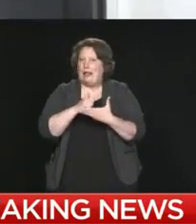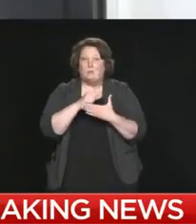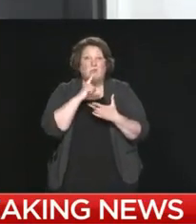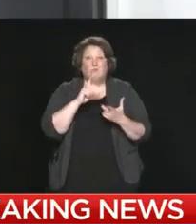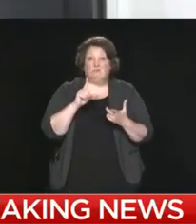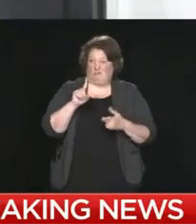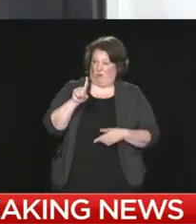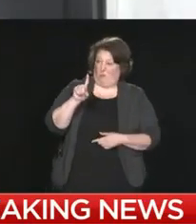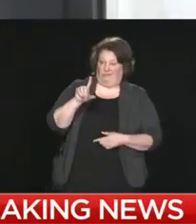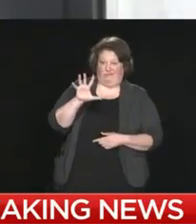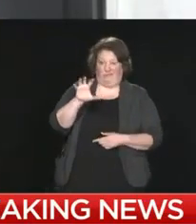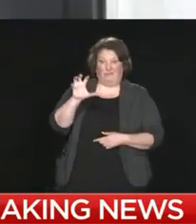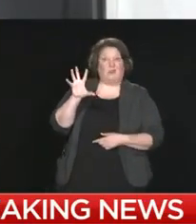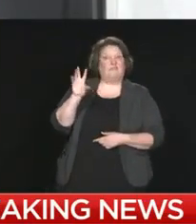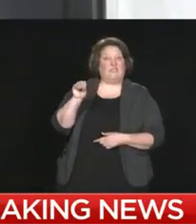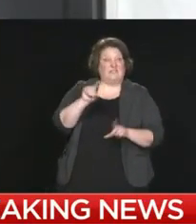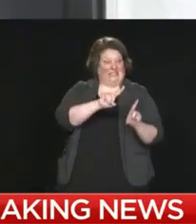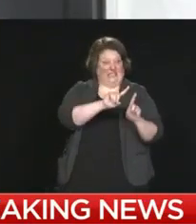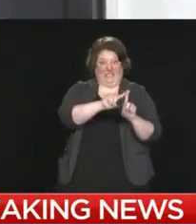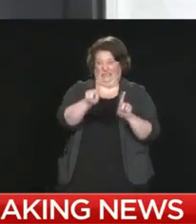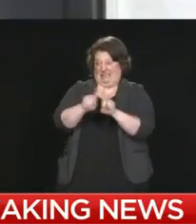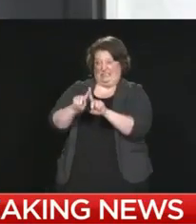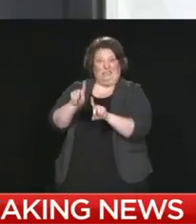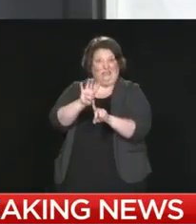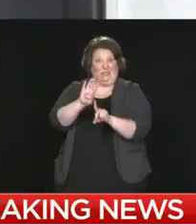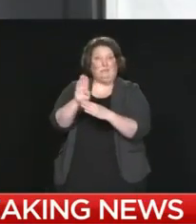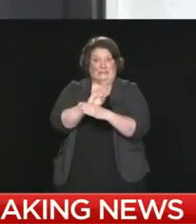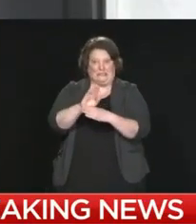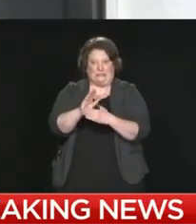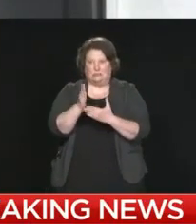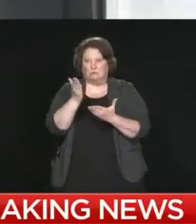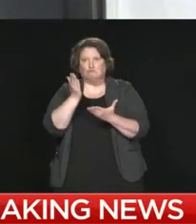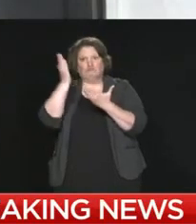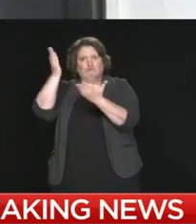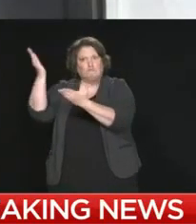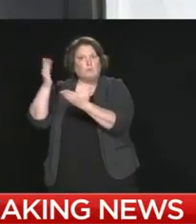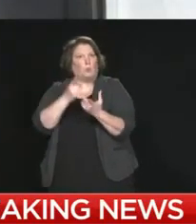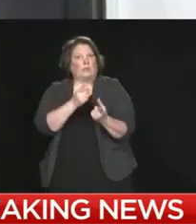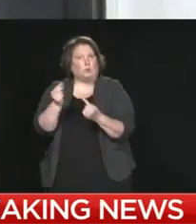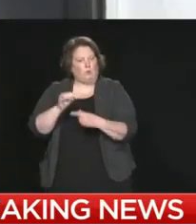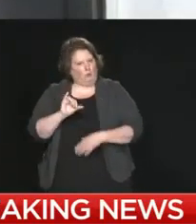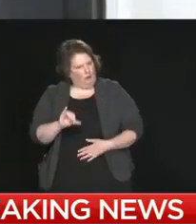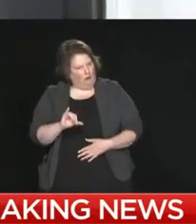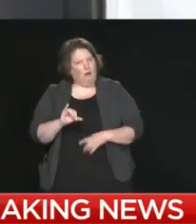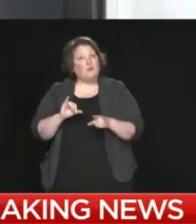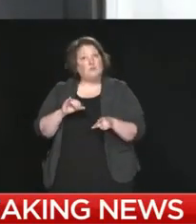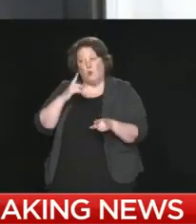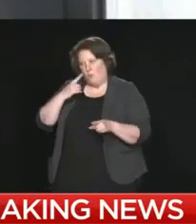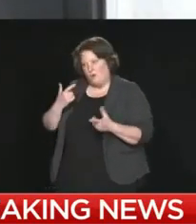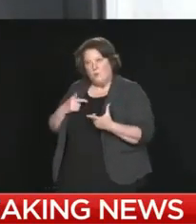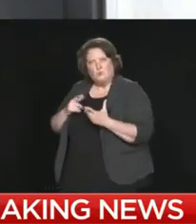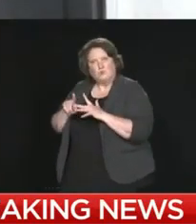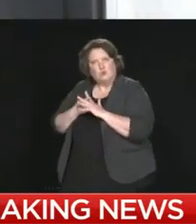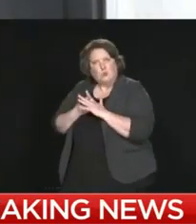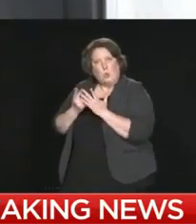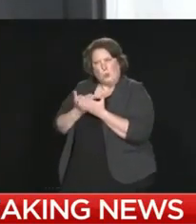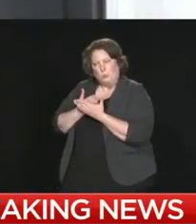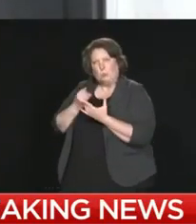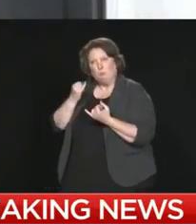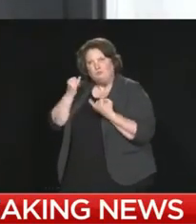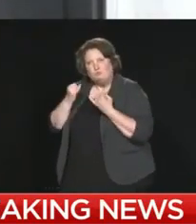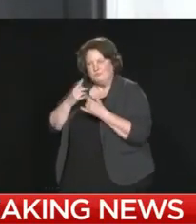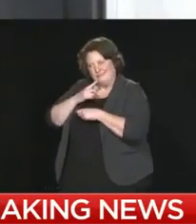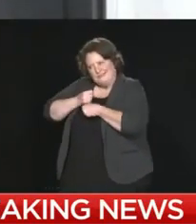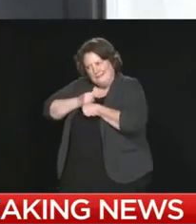550 proposals. We will soon be selecting some prototypes for testing, and innovators will be able to work with the